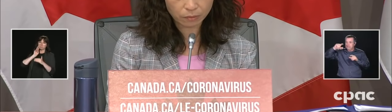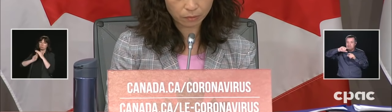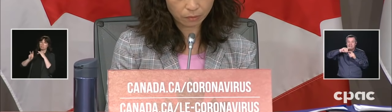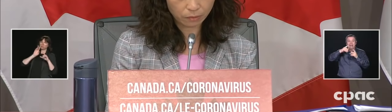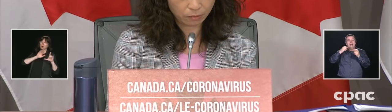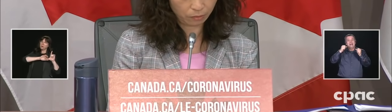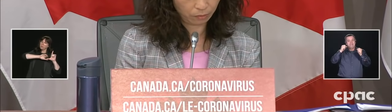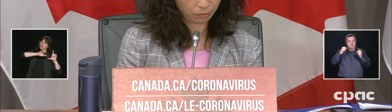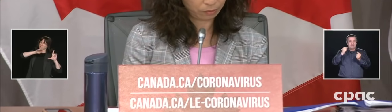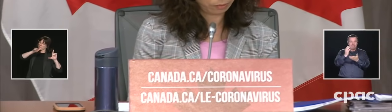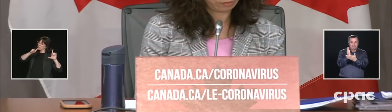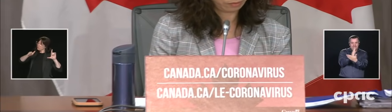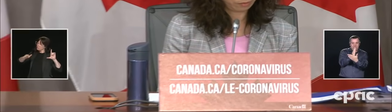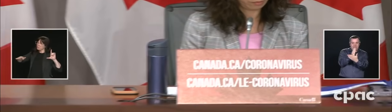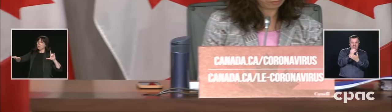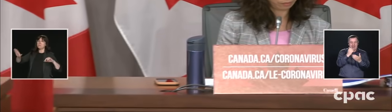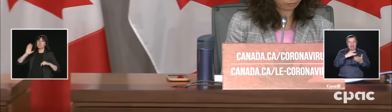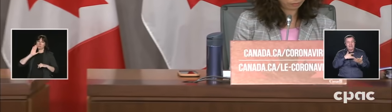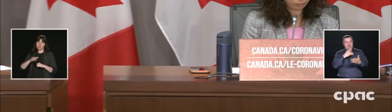Dr. Tam. Operator?